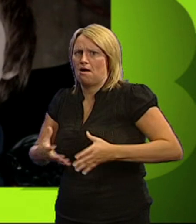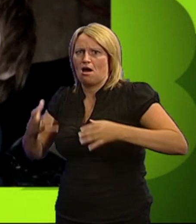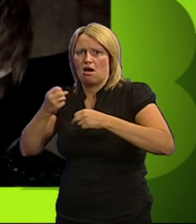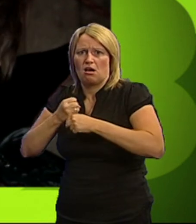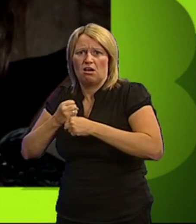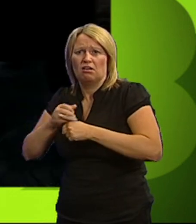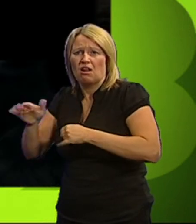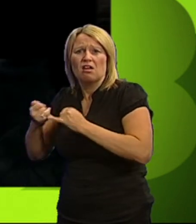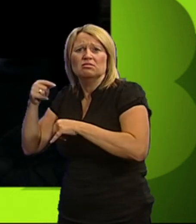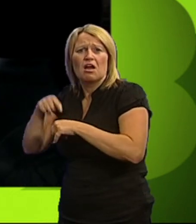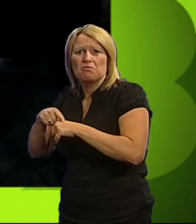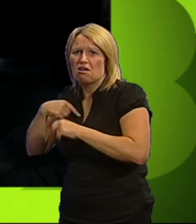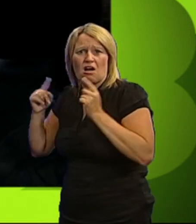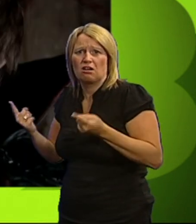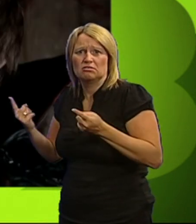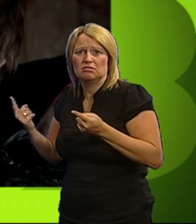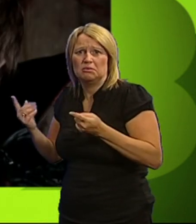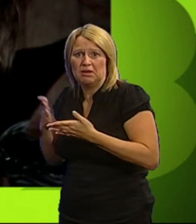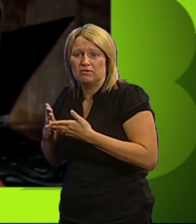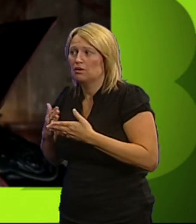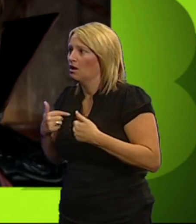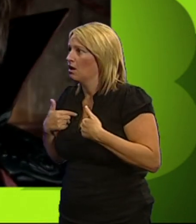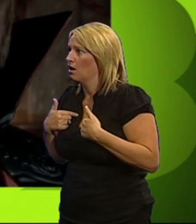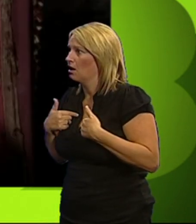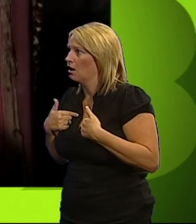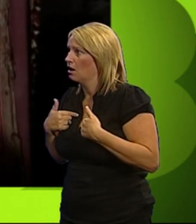the last time, I can't believe it.